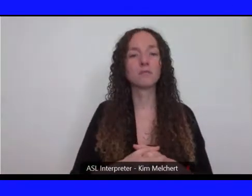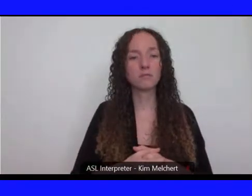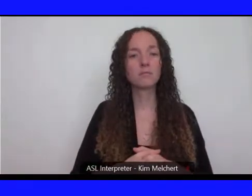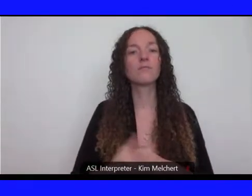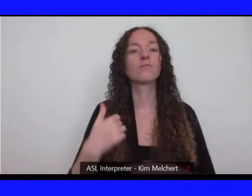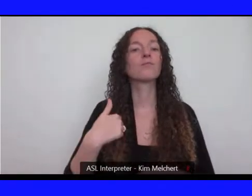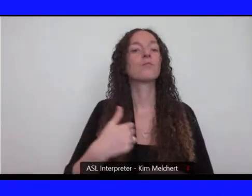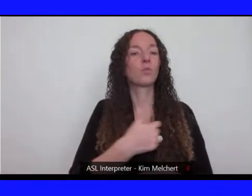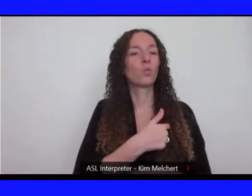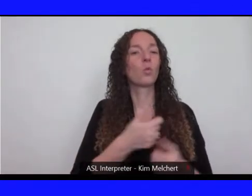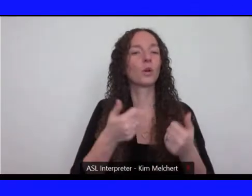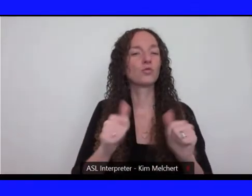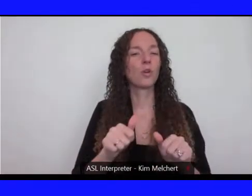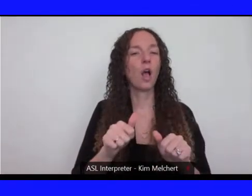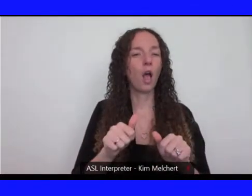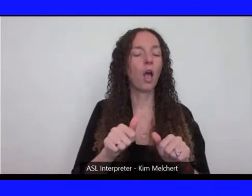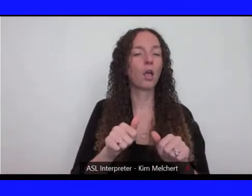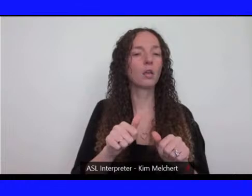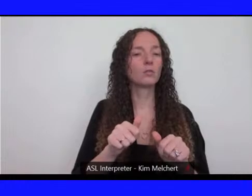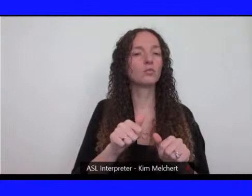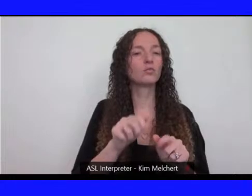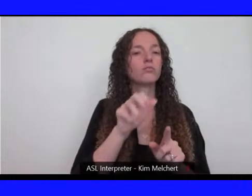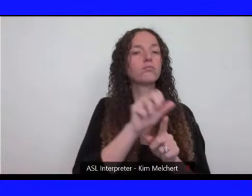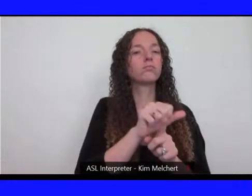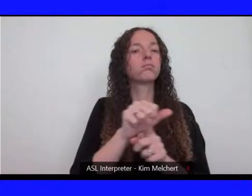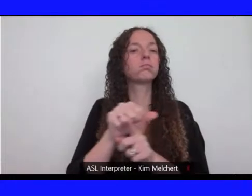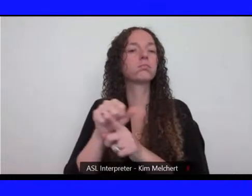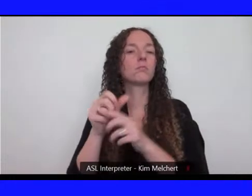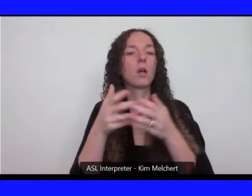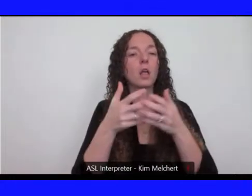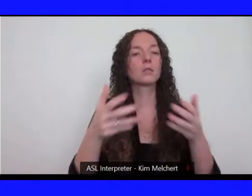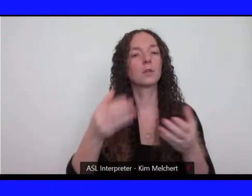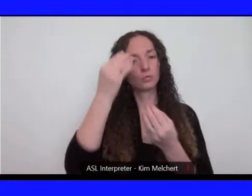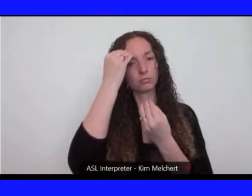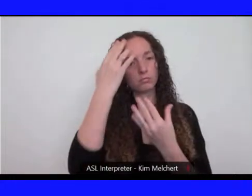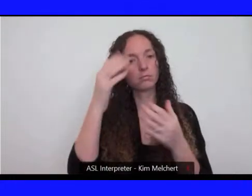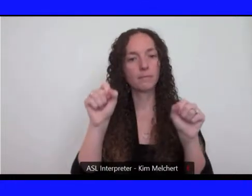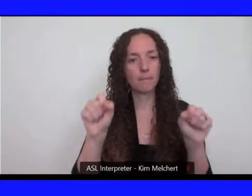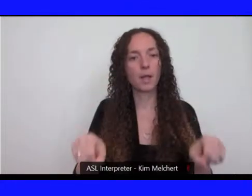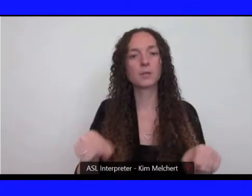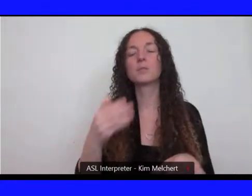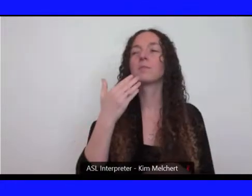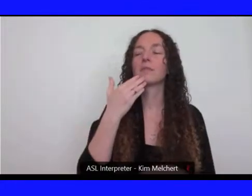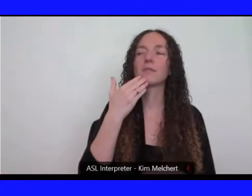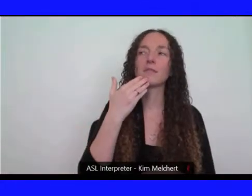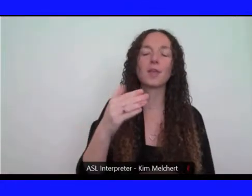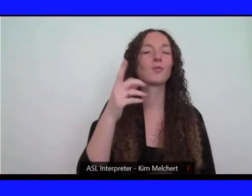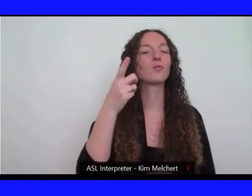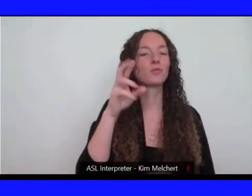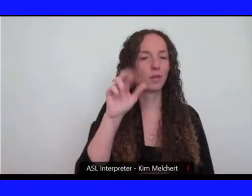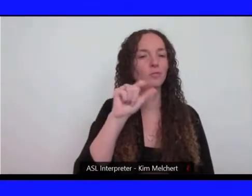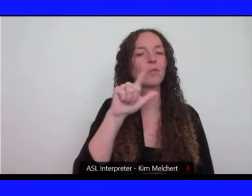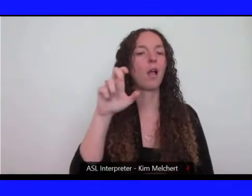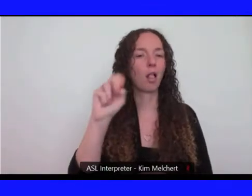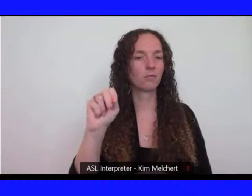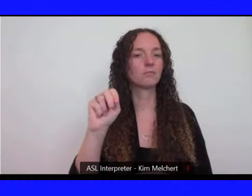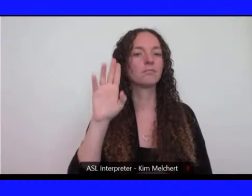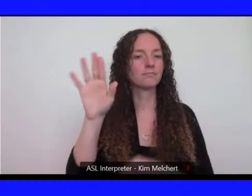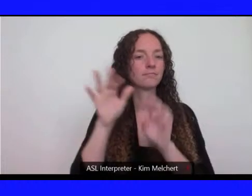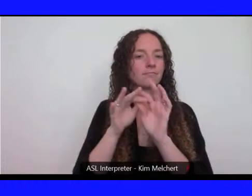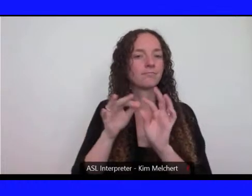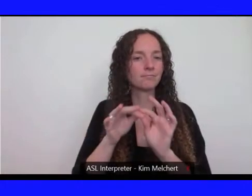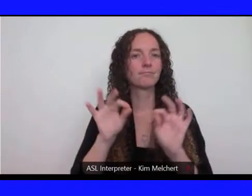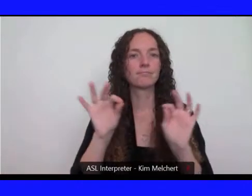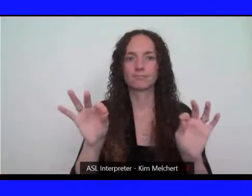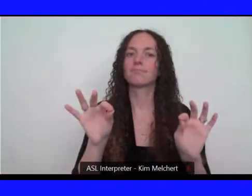non-Hispanic. And so through Matilde Roman and Equity and Access Council subgroup, they've now